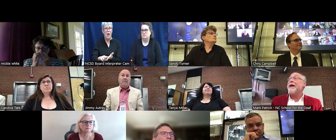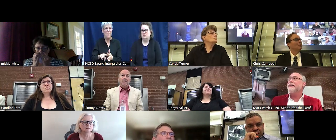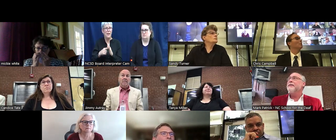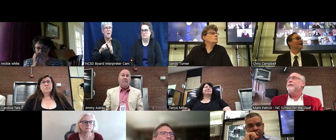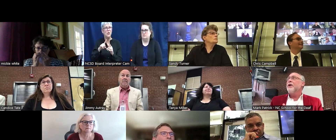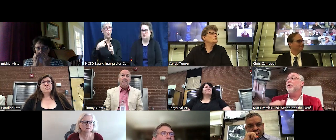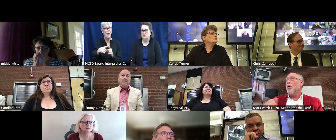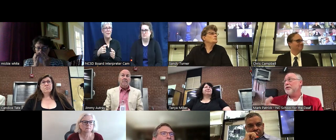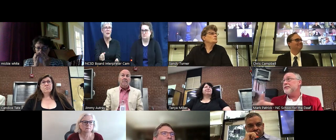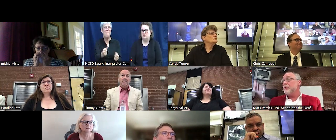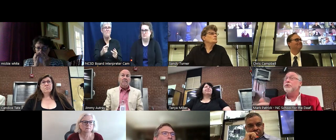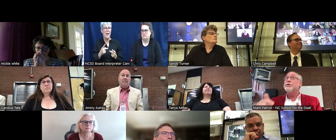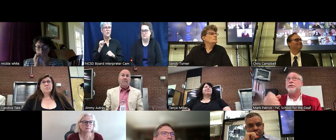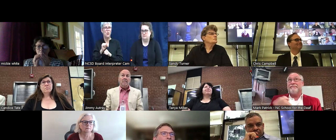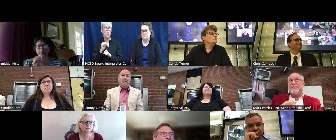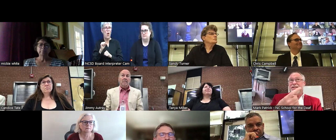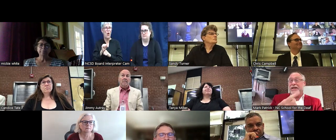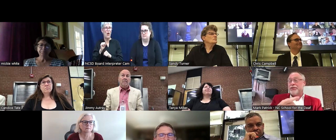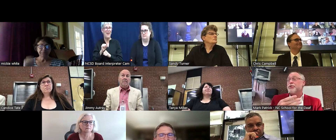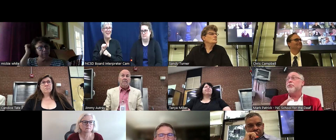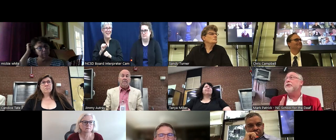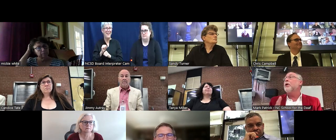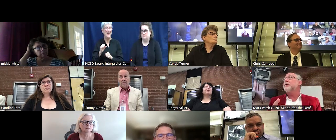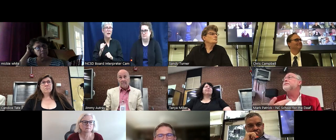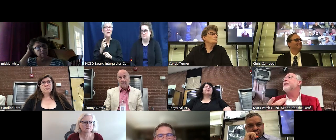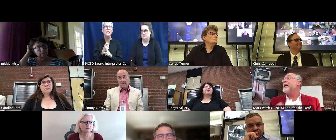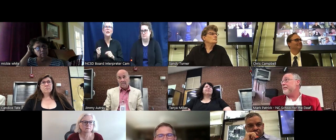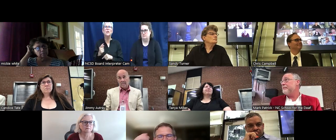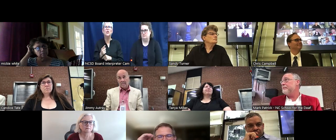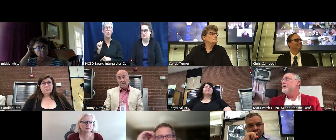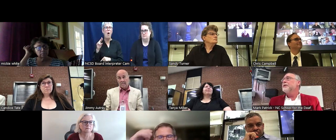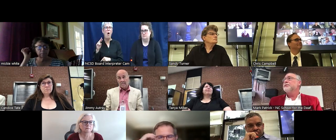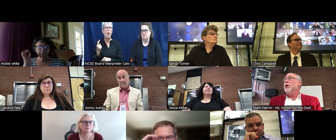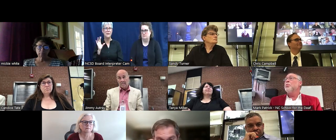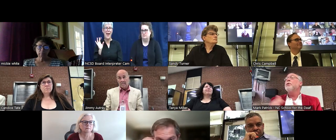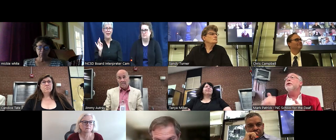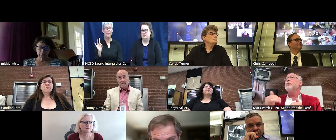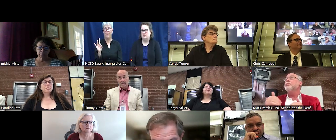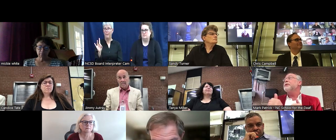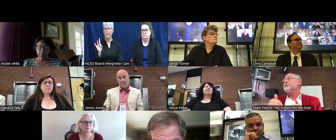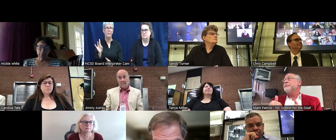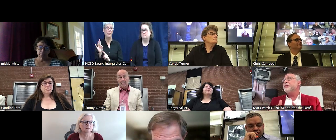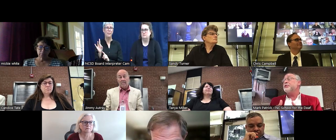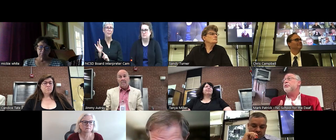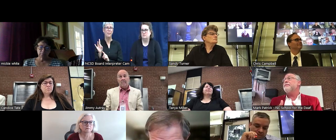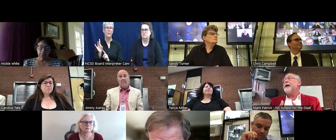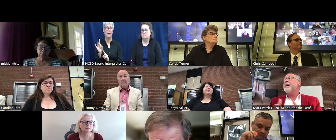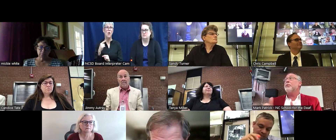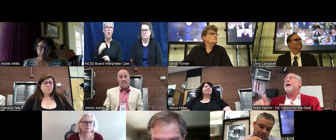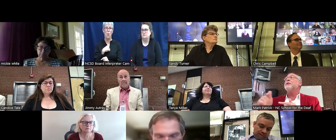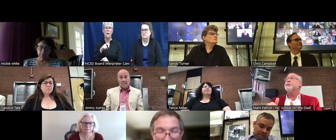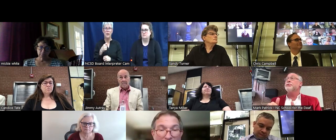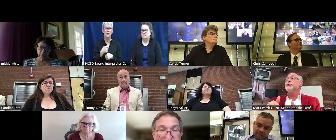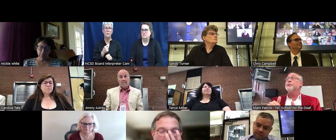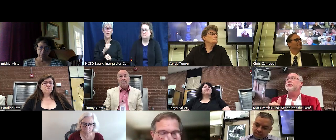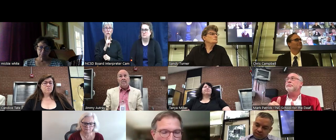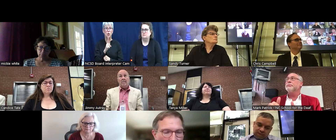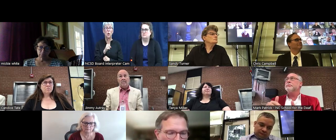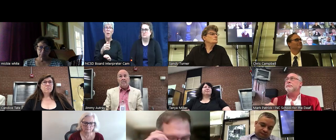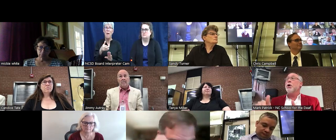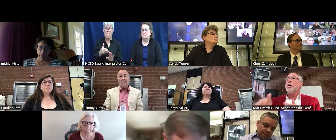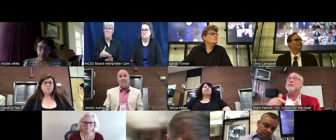back. Right. On August 8th, which next year will be August 8th. So we will need to make sure that prior